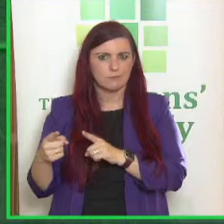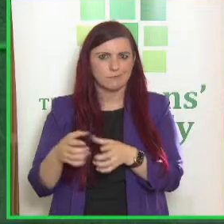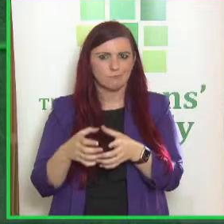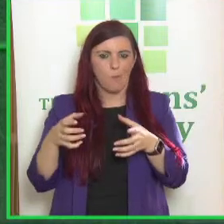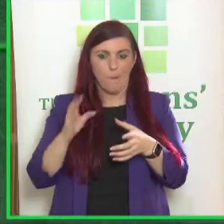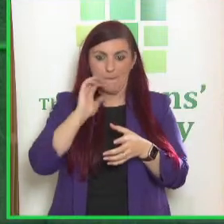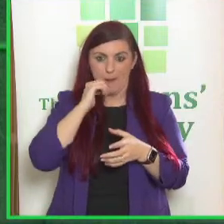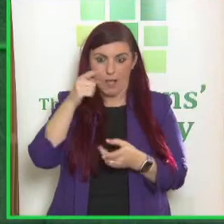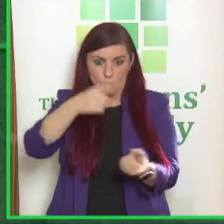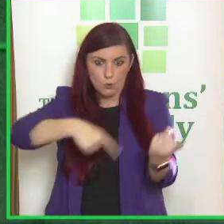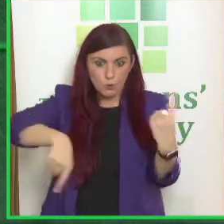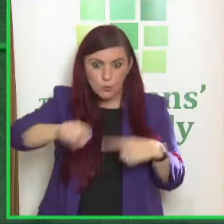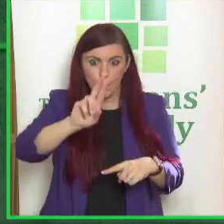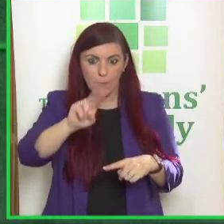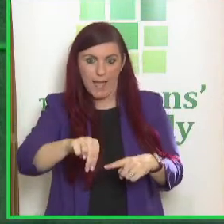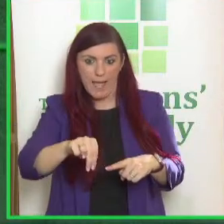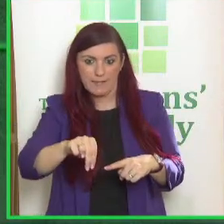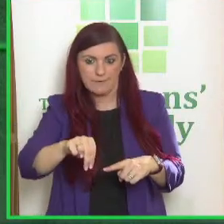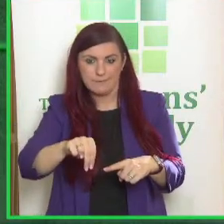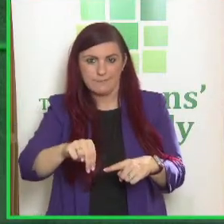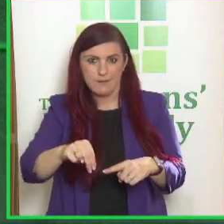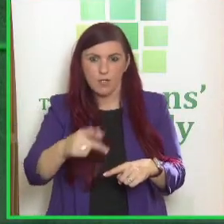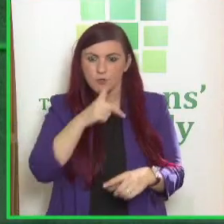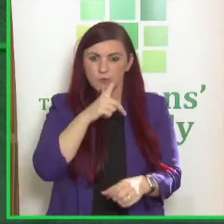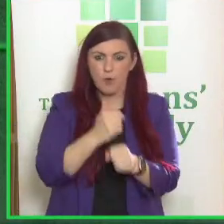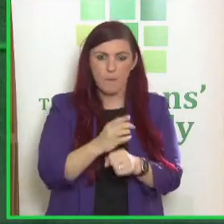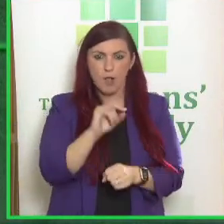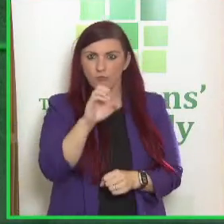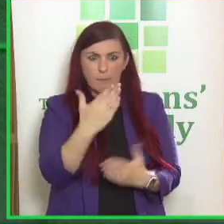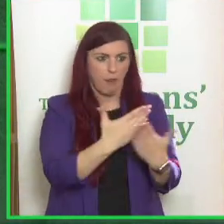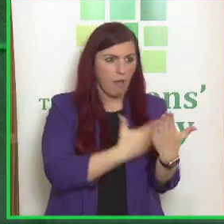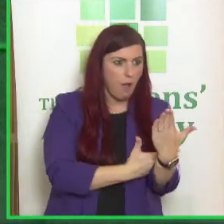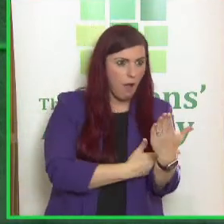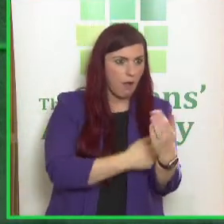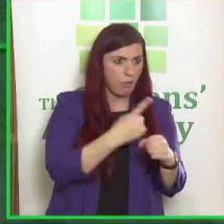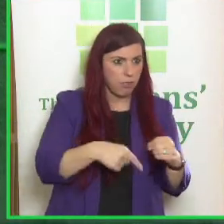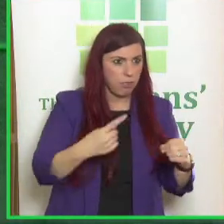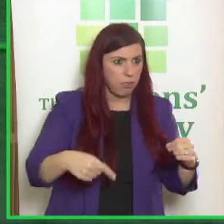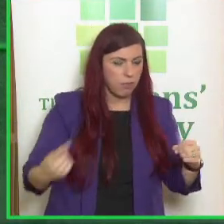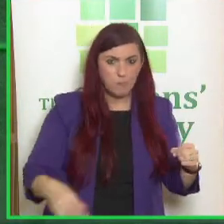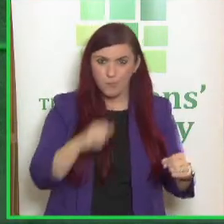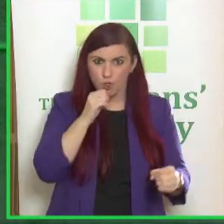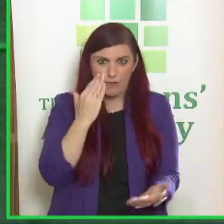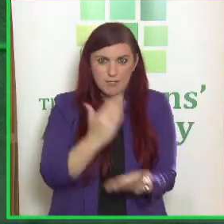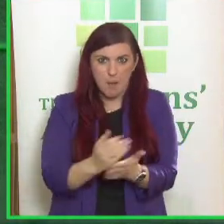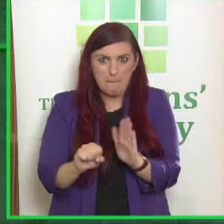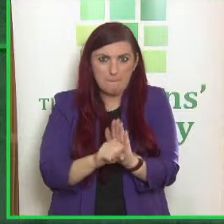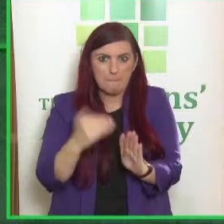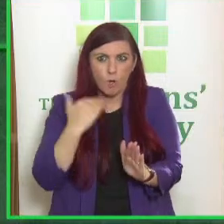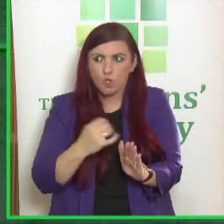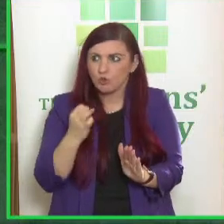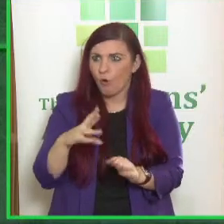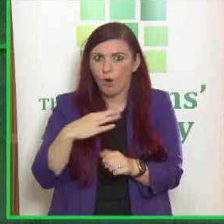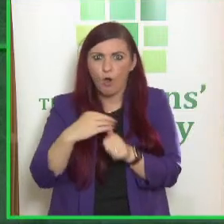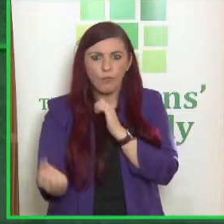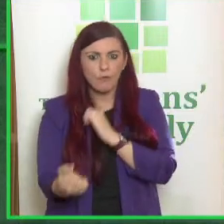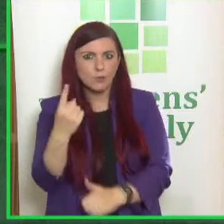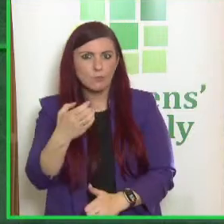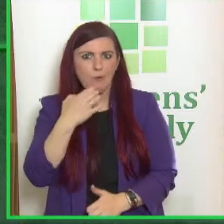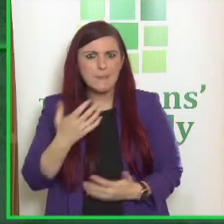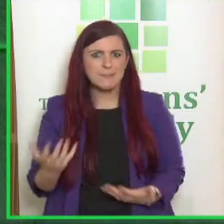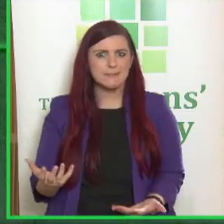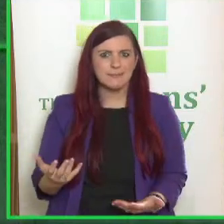can bang about the criminal law book forever and ever and ever, and it doesn't stop murder, it doesn't stop any of the other of these horrible